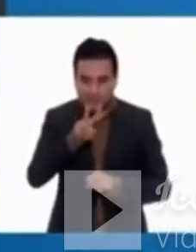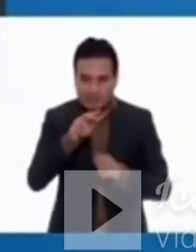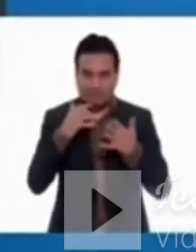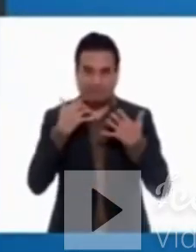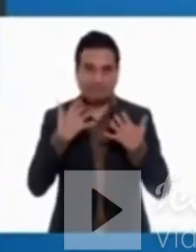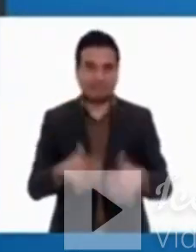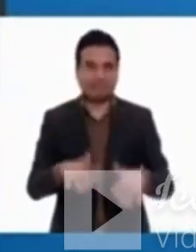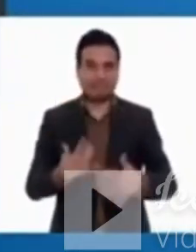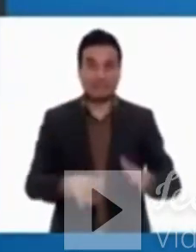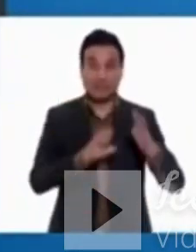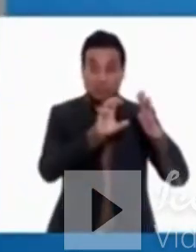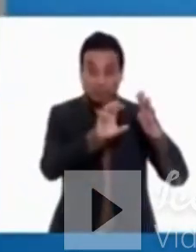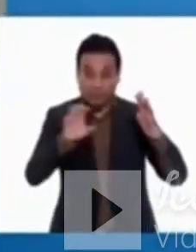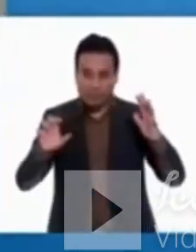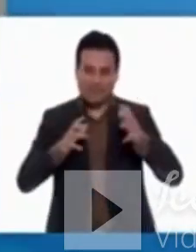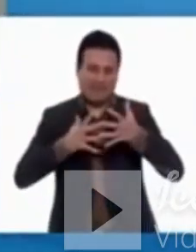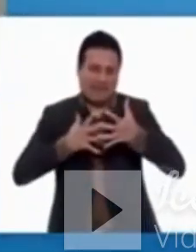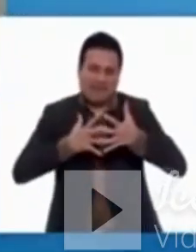Onward to the outer planets.